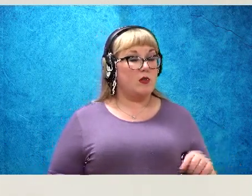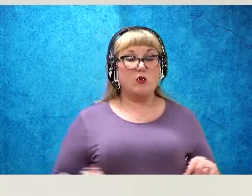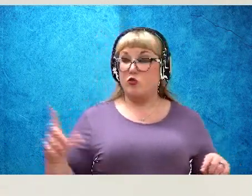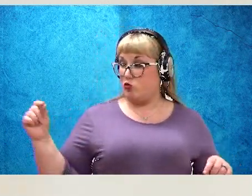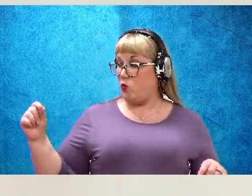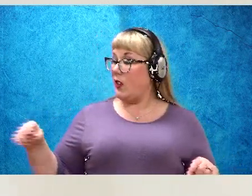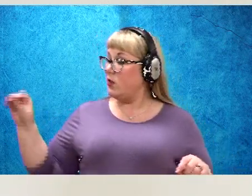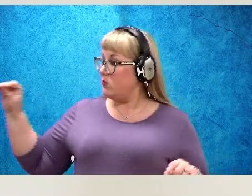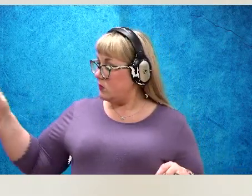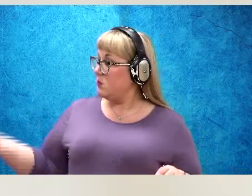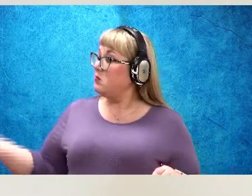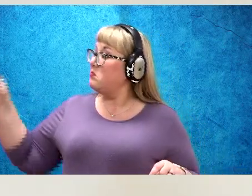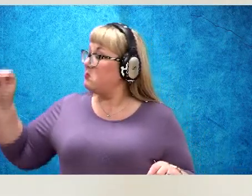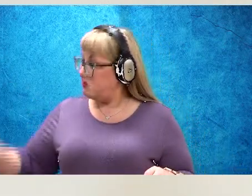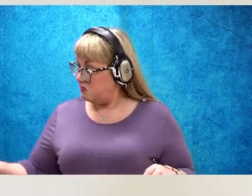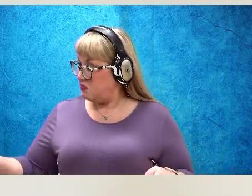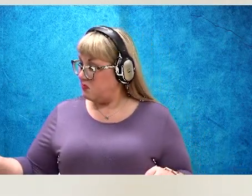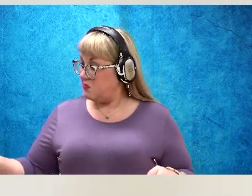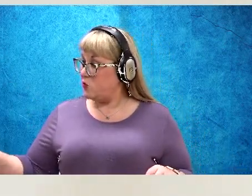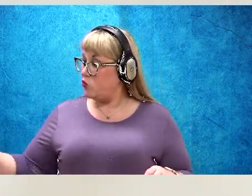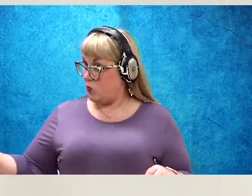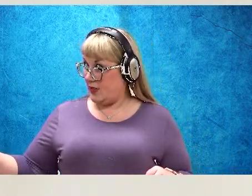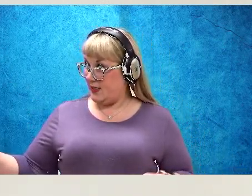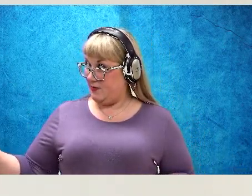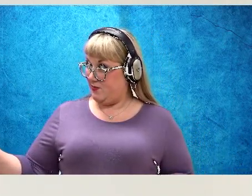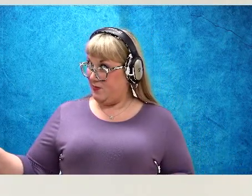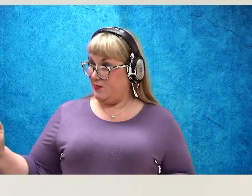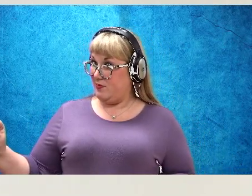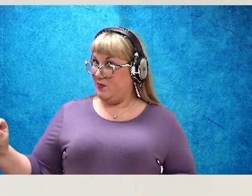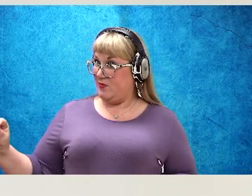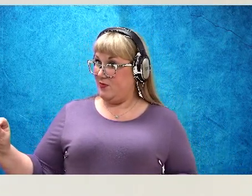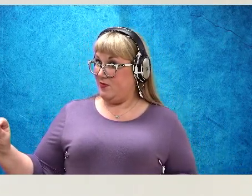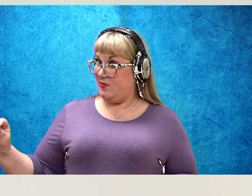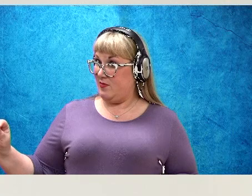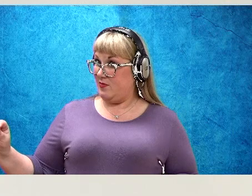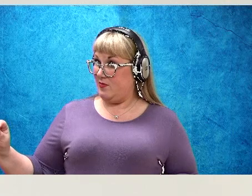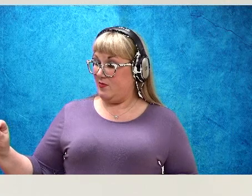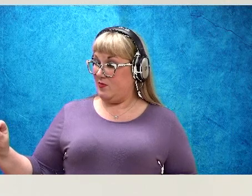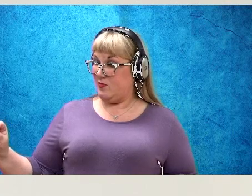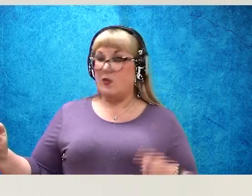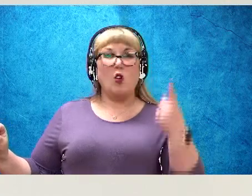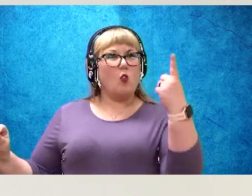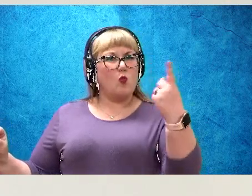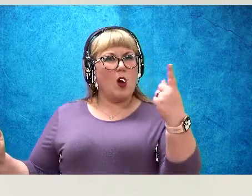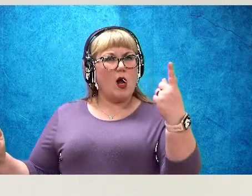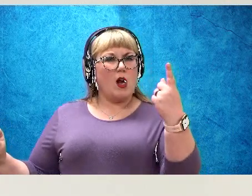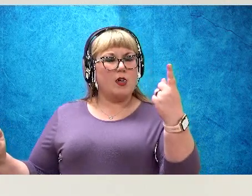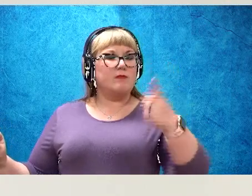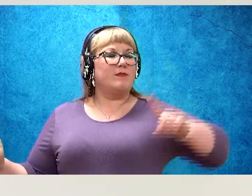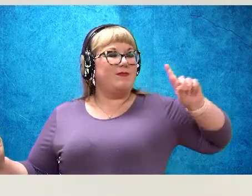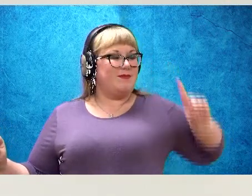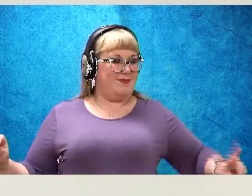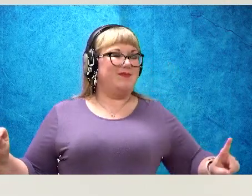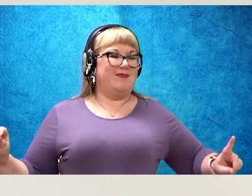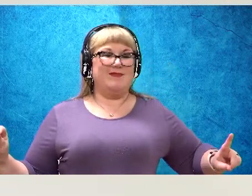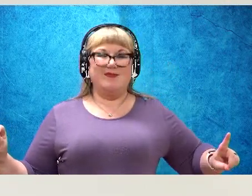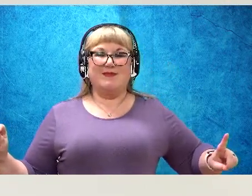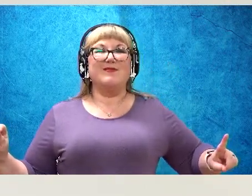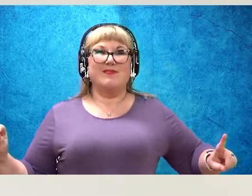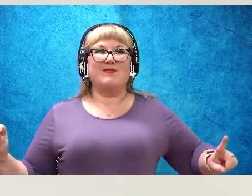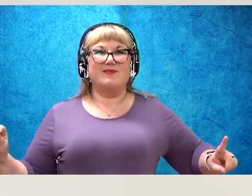20. I'm going to put down at the end. And then I'm going to find my number 1 and put it at the beginning.